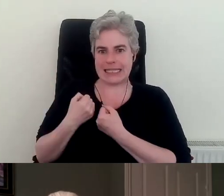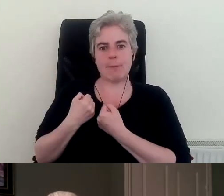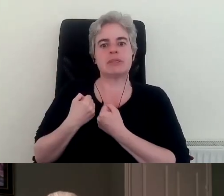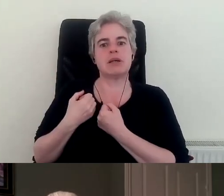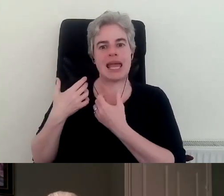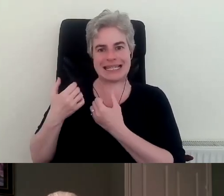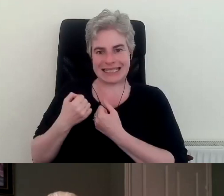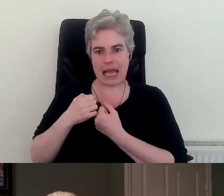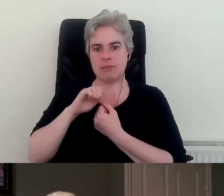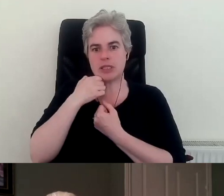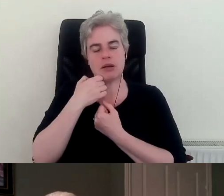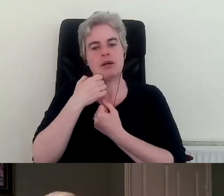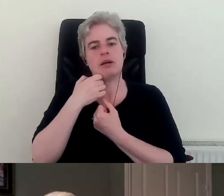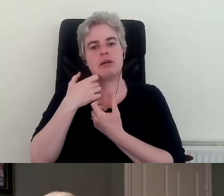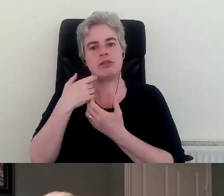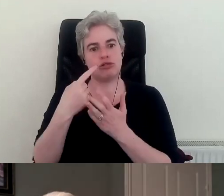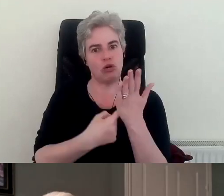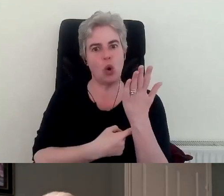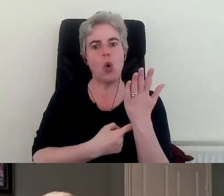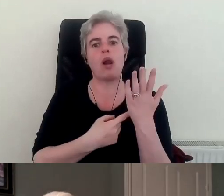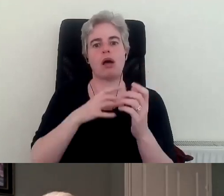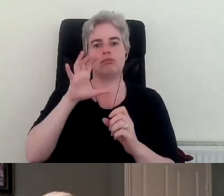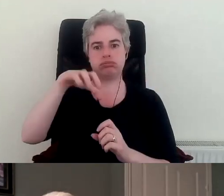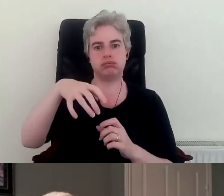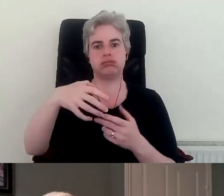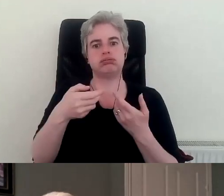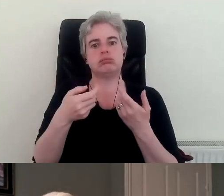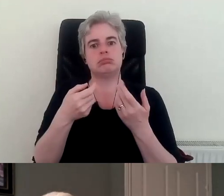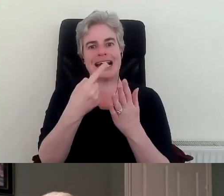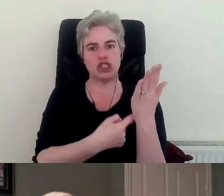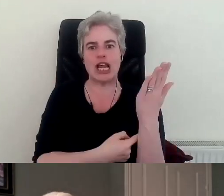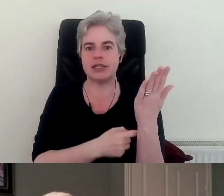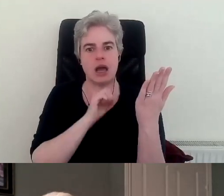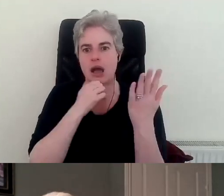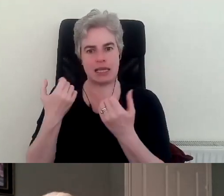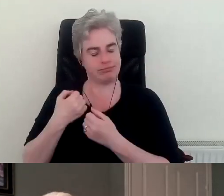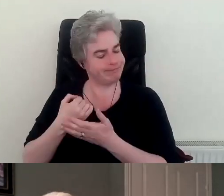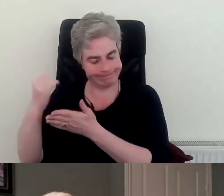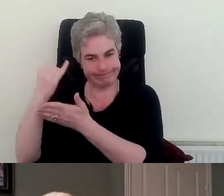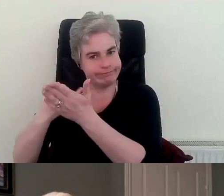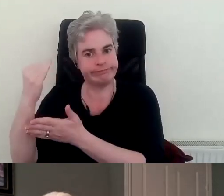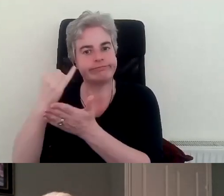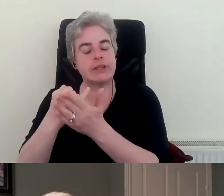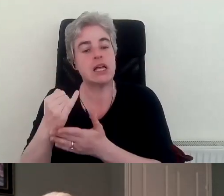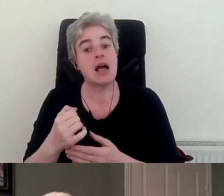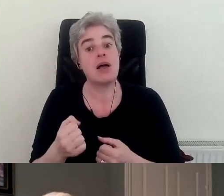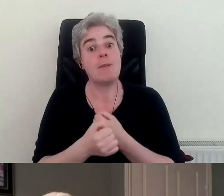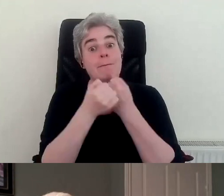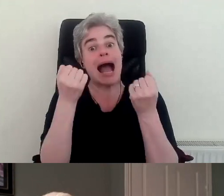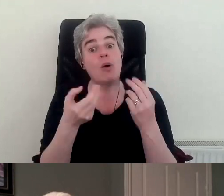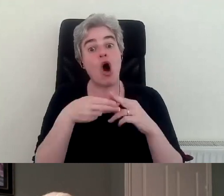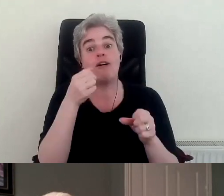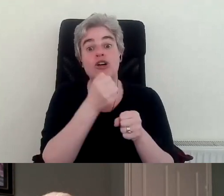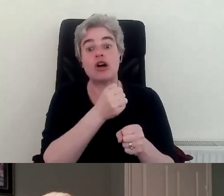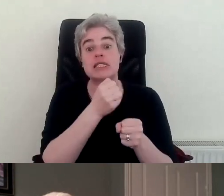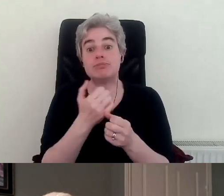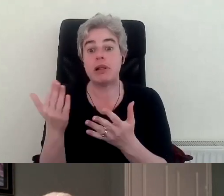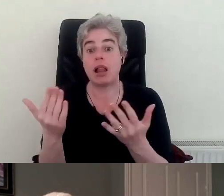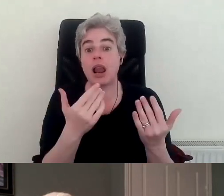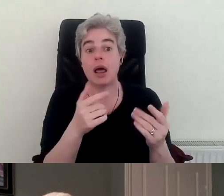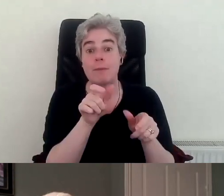agenda. And the power of the gospel enabled people like